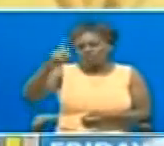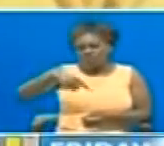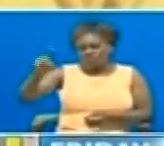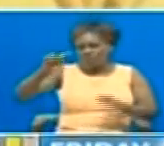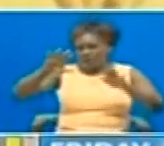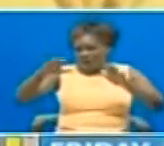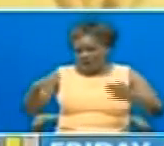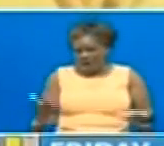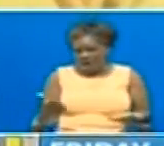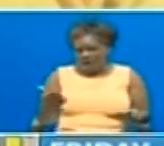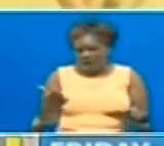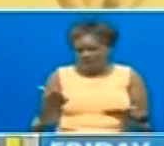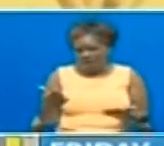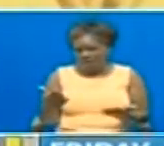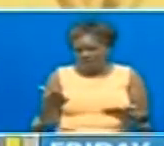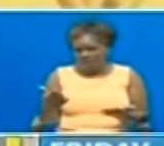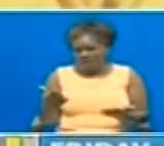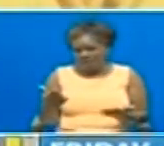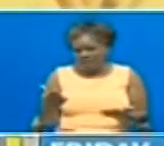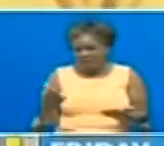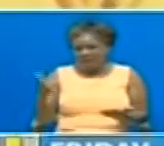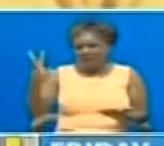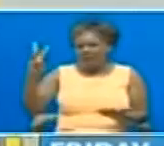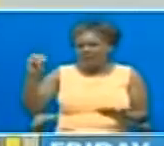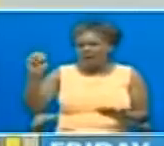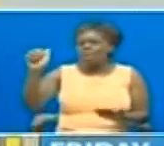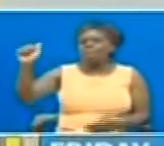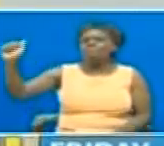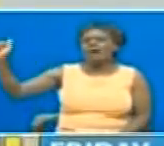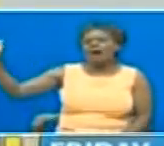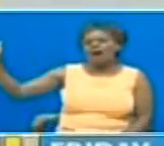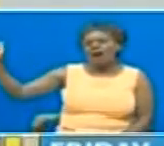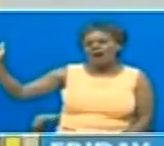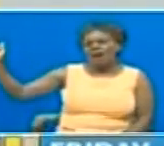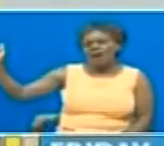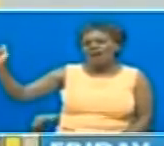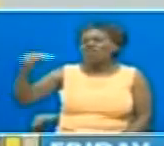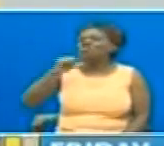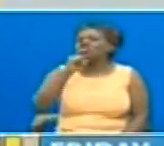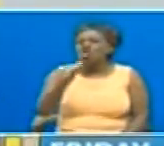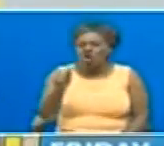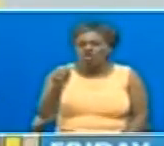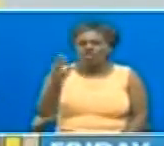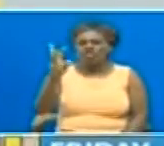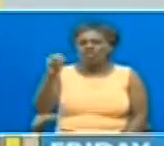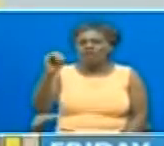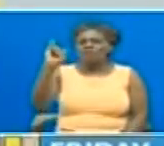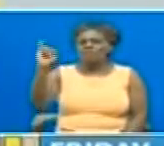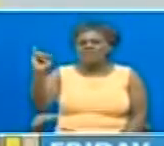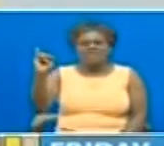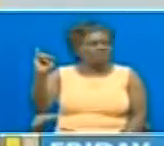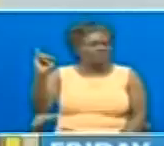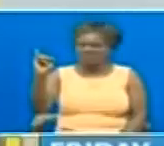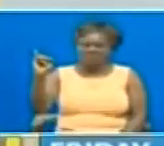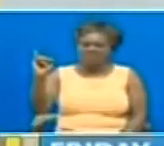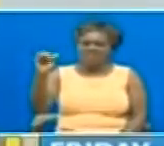acceptable pronunciation of this word, Betty, is ma. Mm-hmm. Ma. Mm-hmm. We don't say the other mm-hmm. pronunciations that